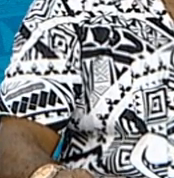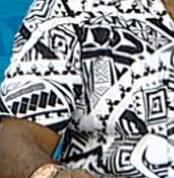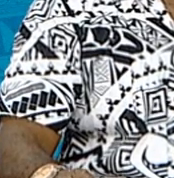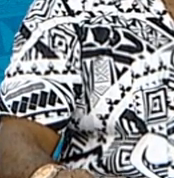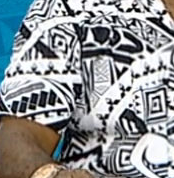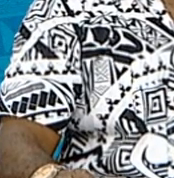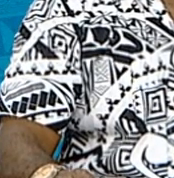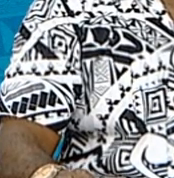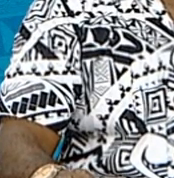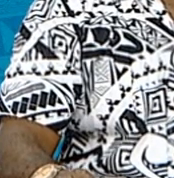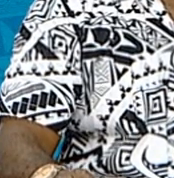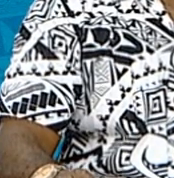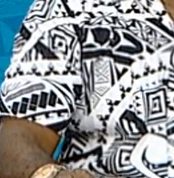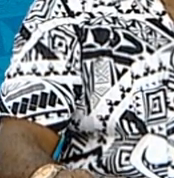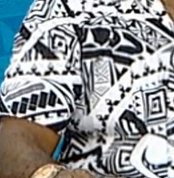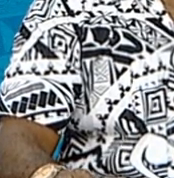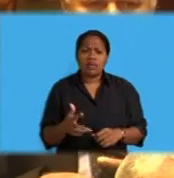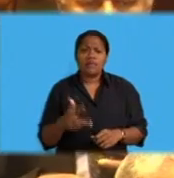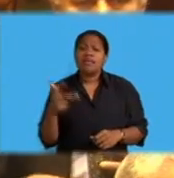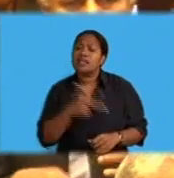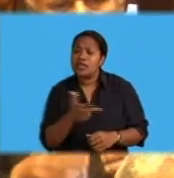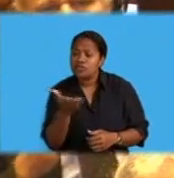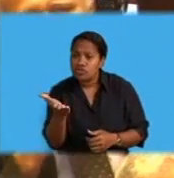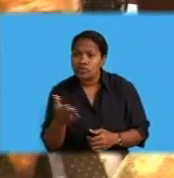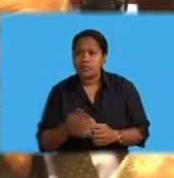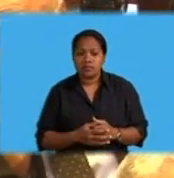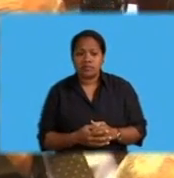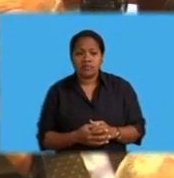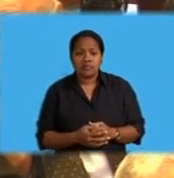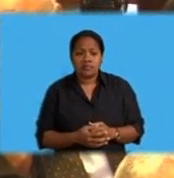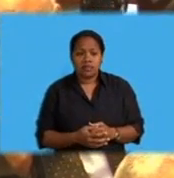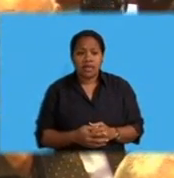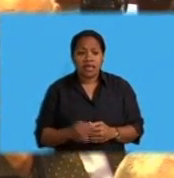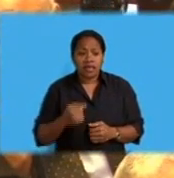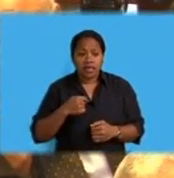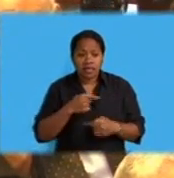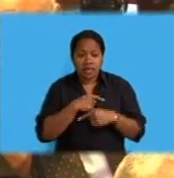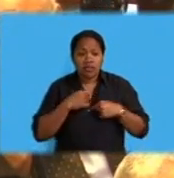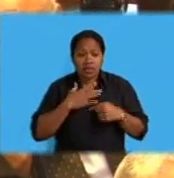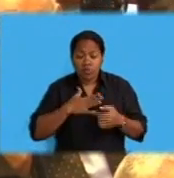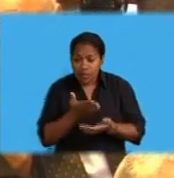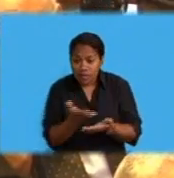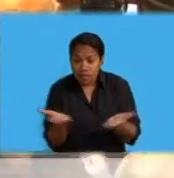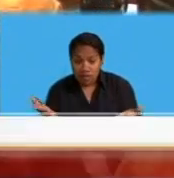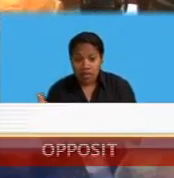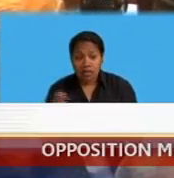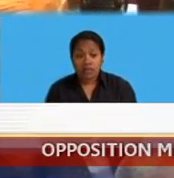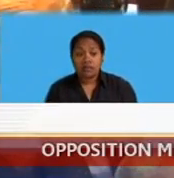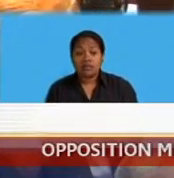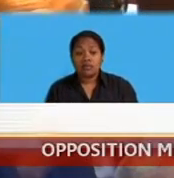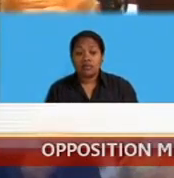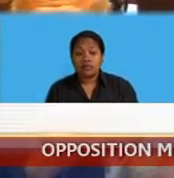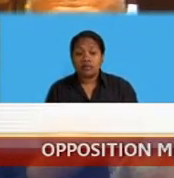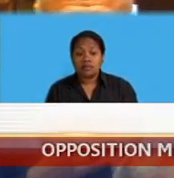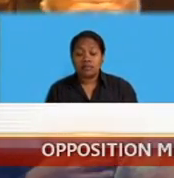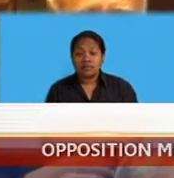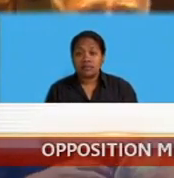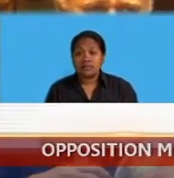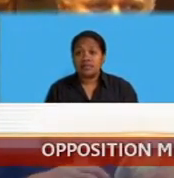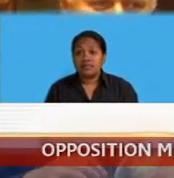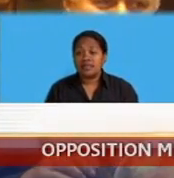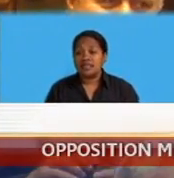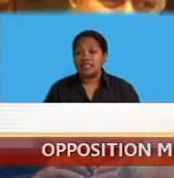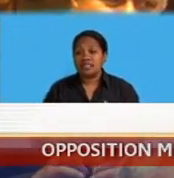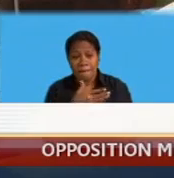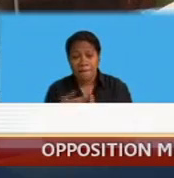sipike ni boselawa o Dr. Chikulubeni. E tuku na waikula ni kautani na beka enda kileta ni kina na ito okay, ni oti na nonda